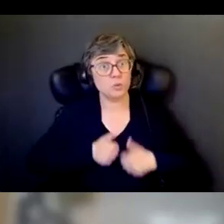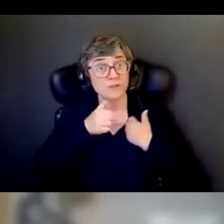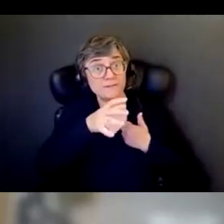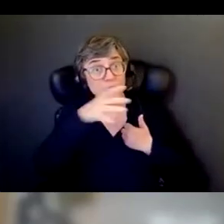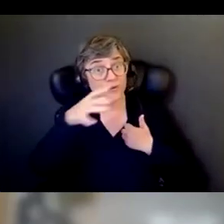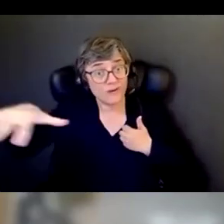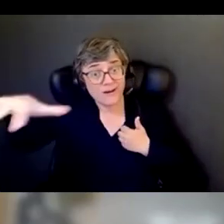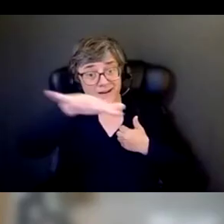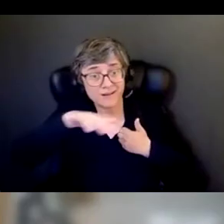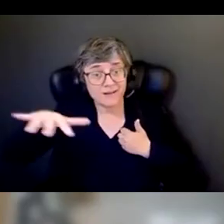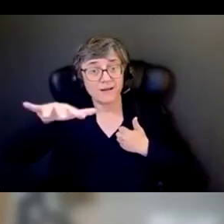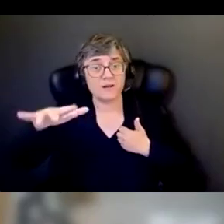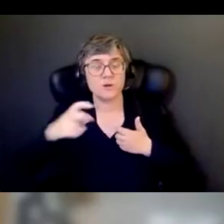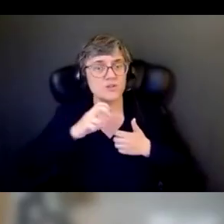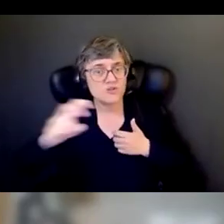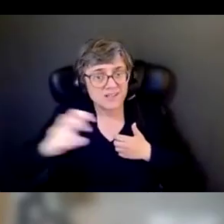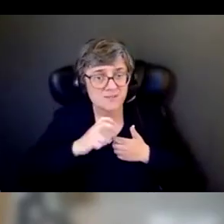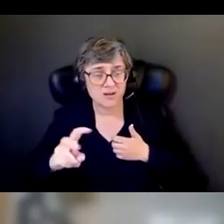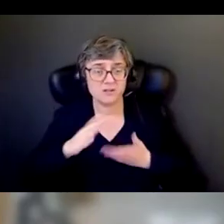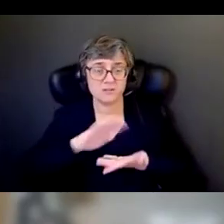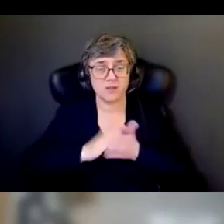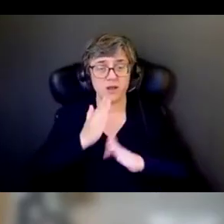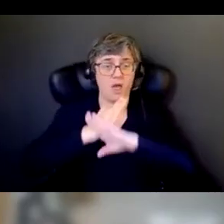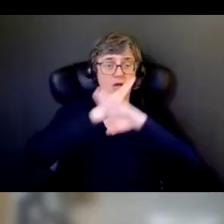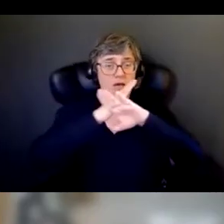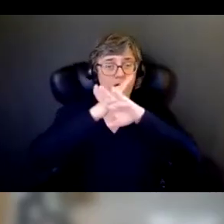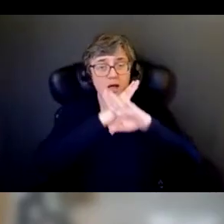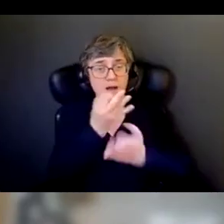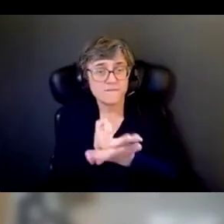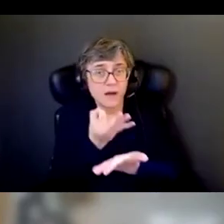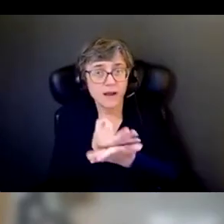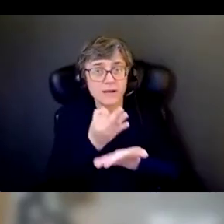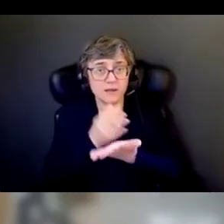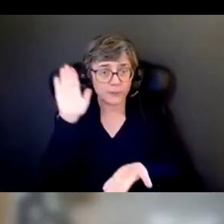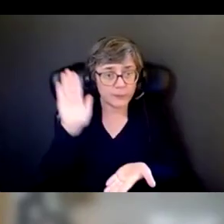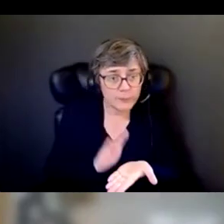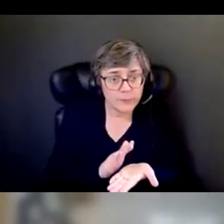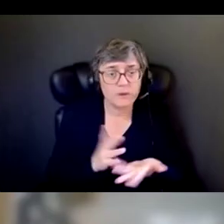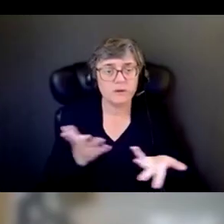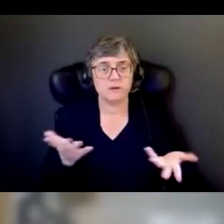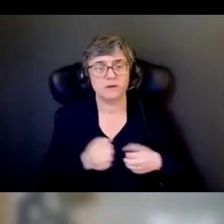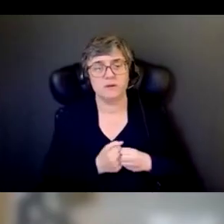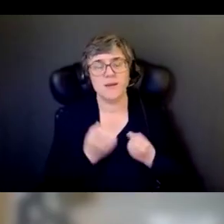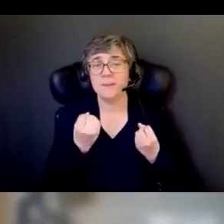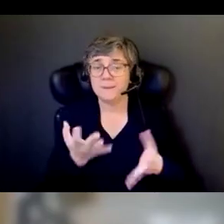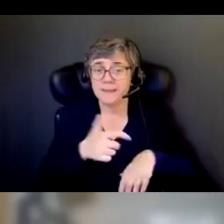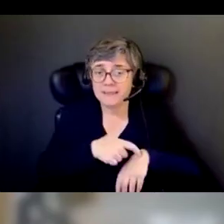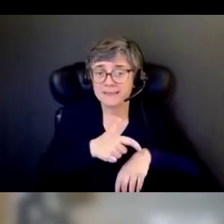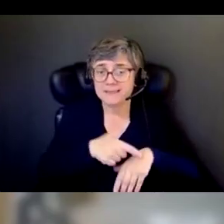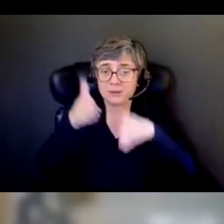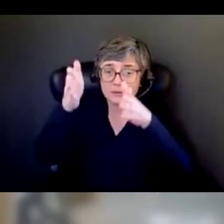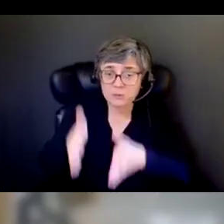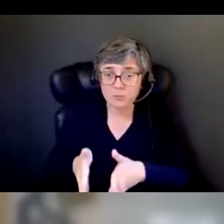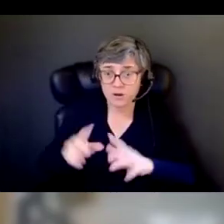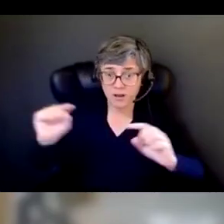adults may worry about losing support, housing, financial relationships, or sometimes being placed into